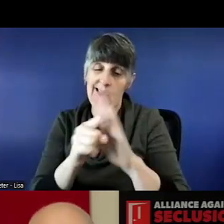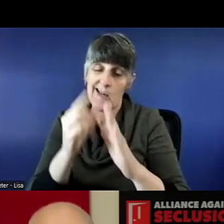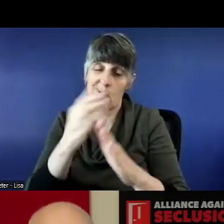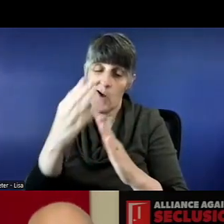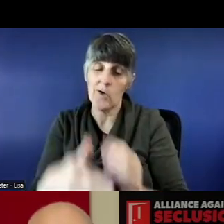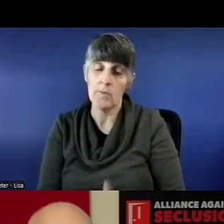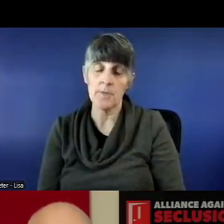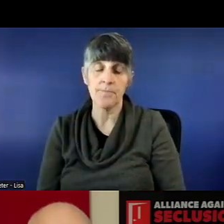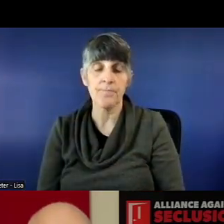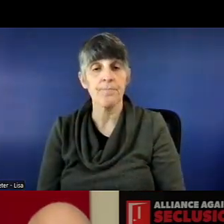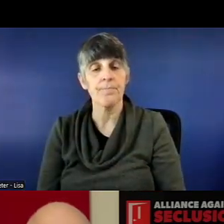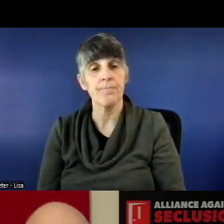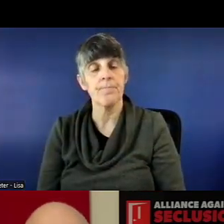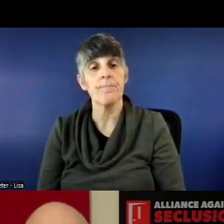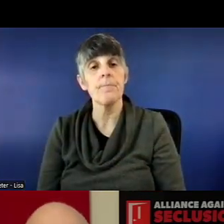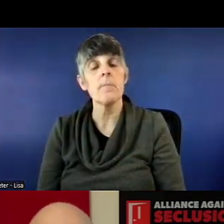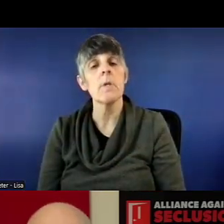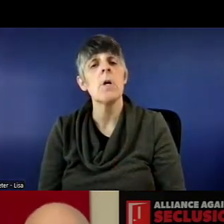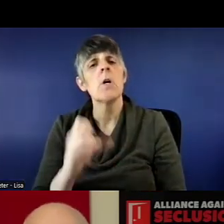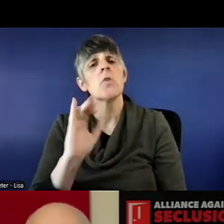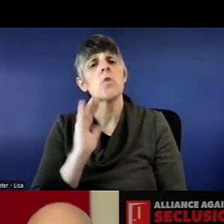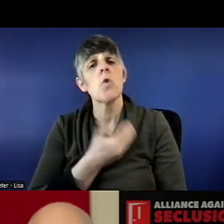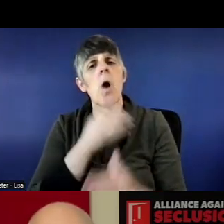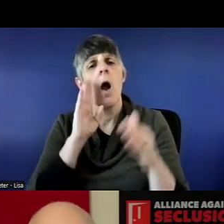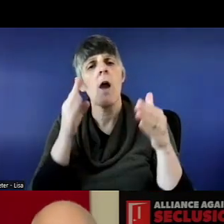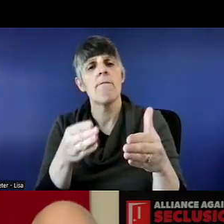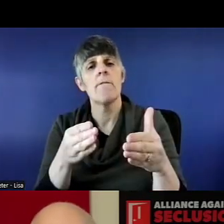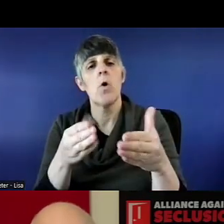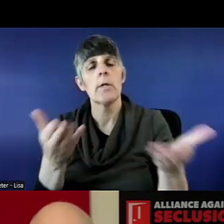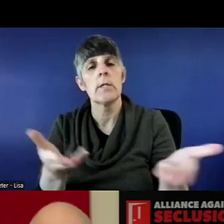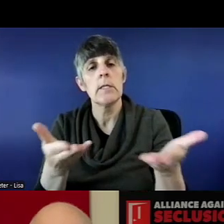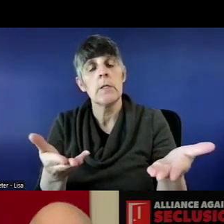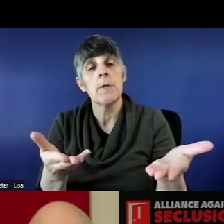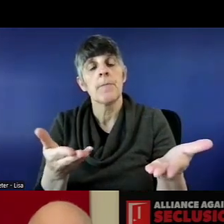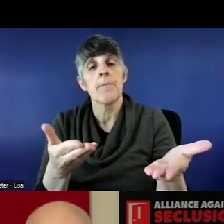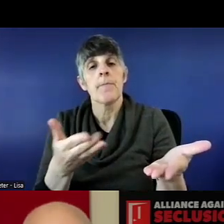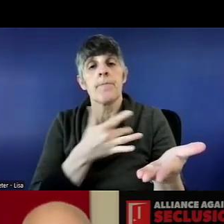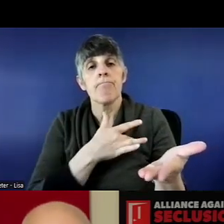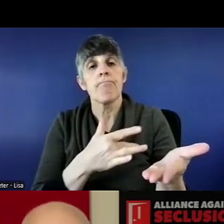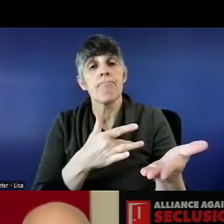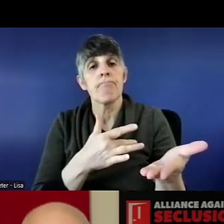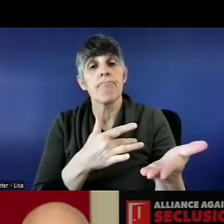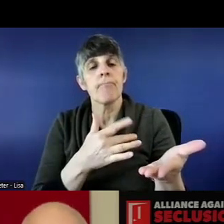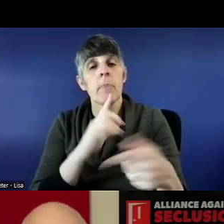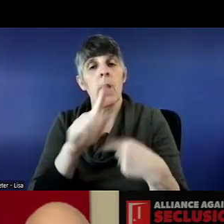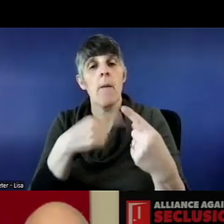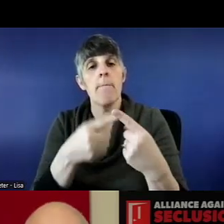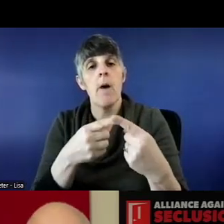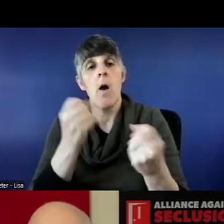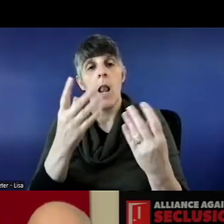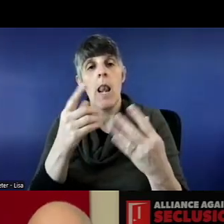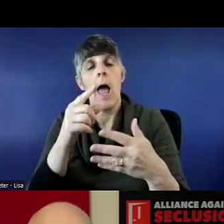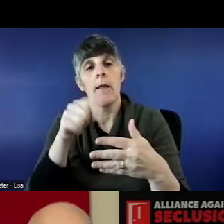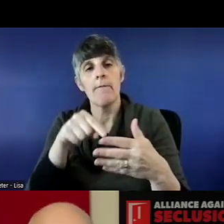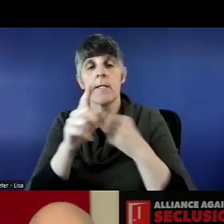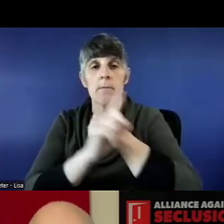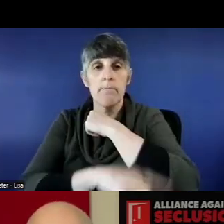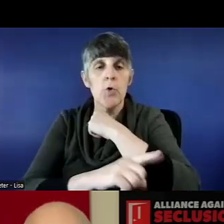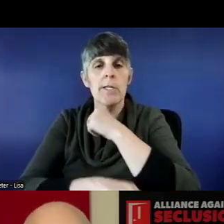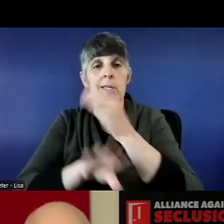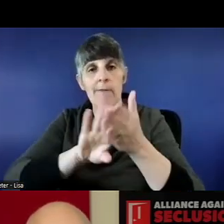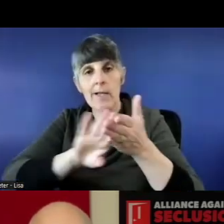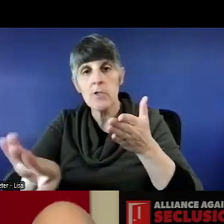outcomes. So our focus at the Alliance is really on a lot of this punitive